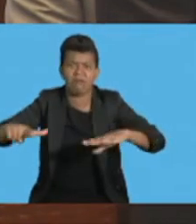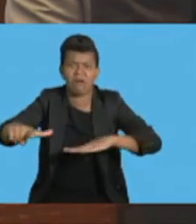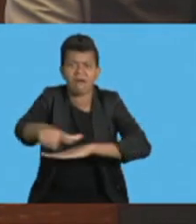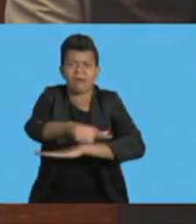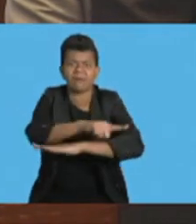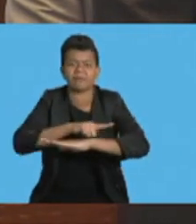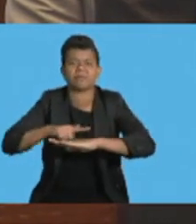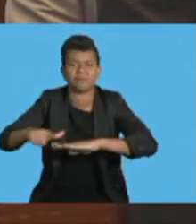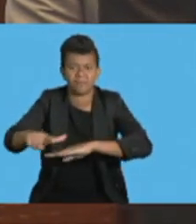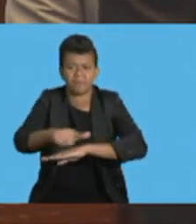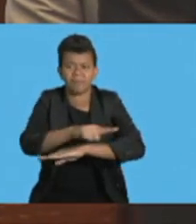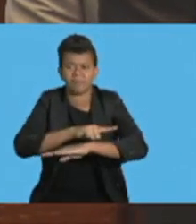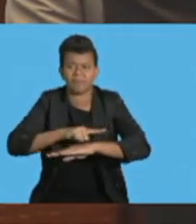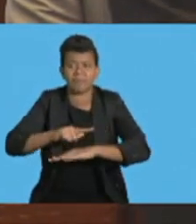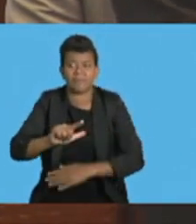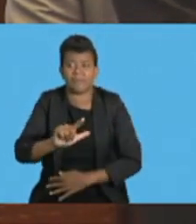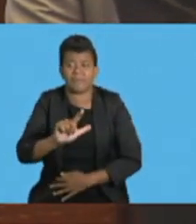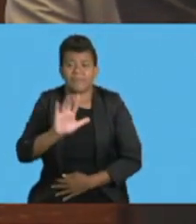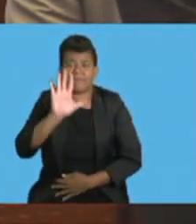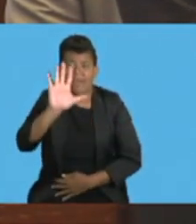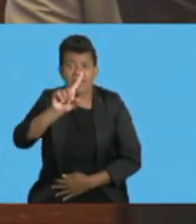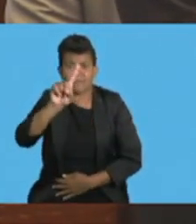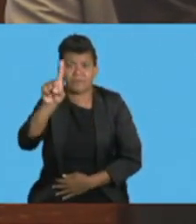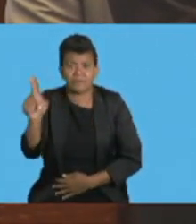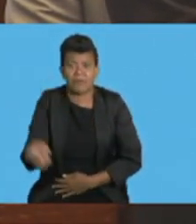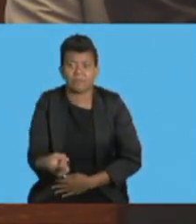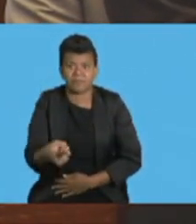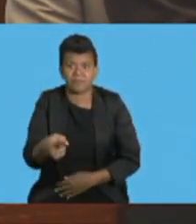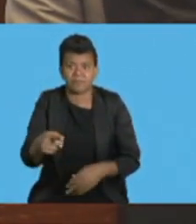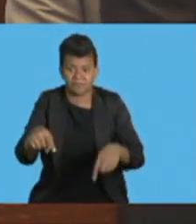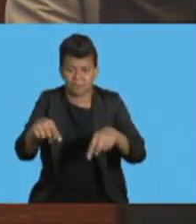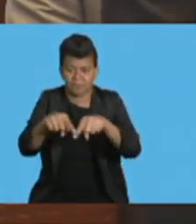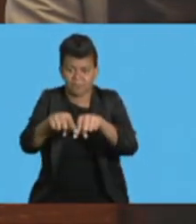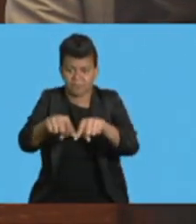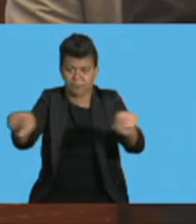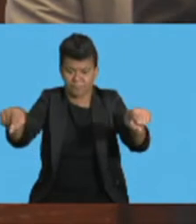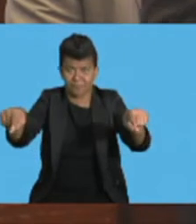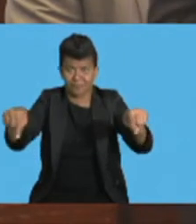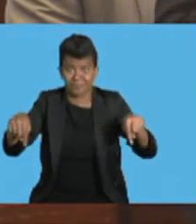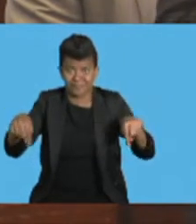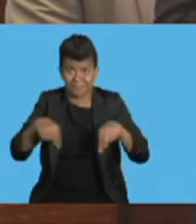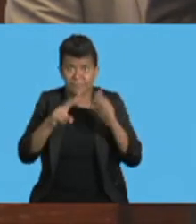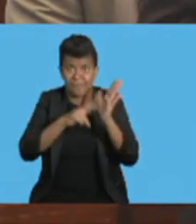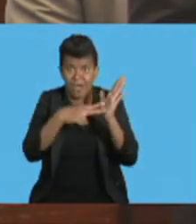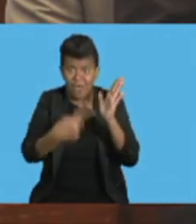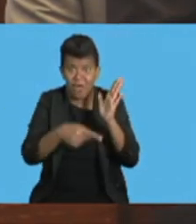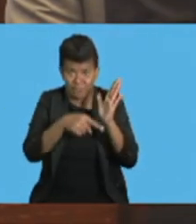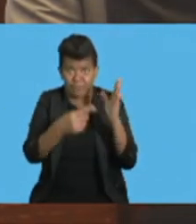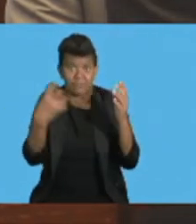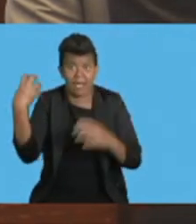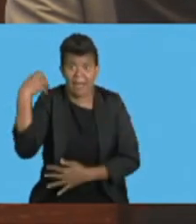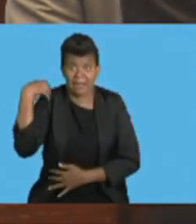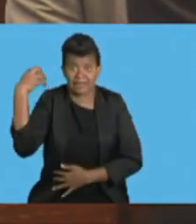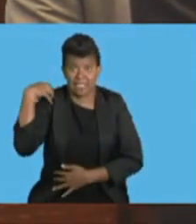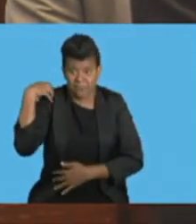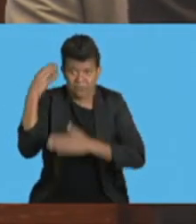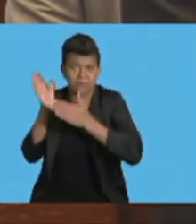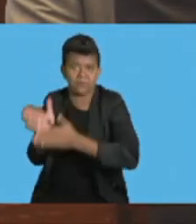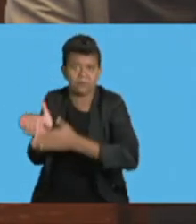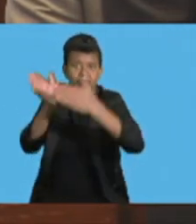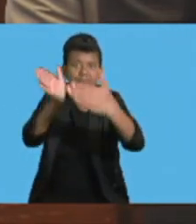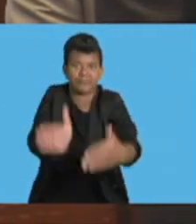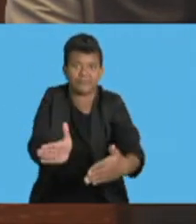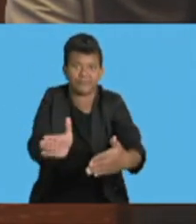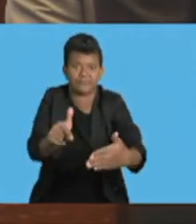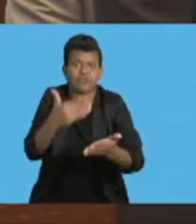allocated 5,402 square meters. The Vanuatu Embassy was allocated 5,898 square meters, and the Papua